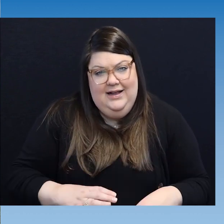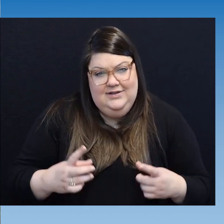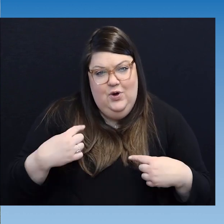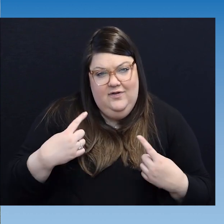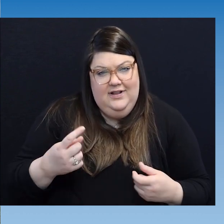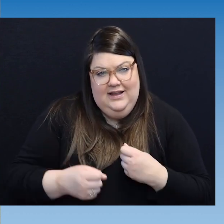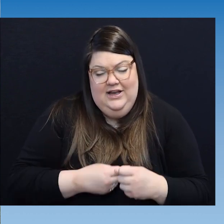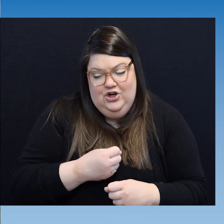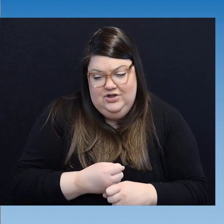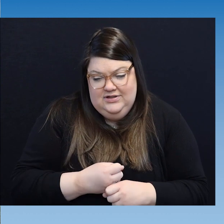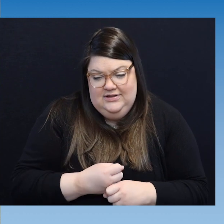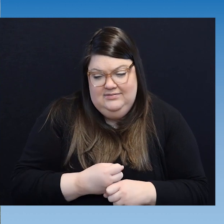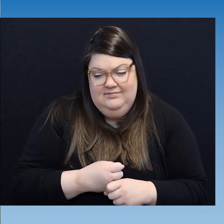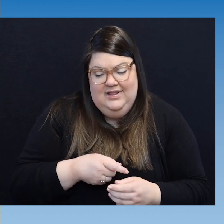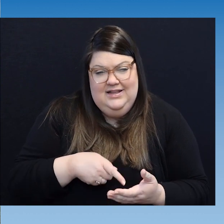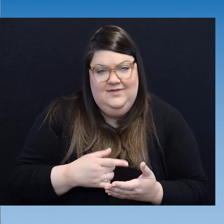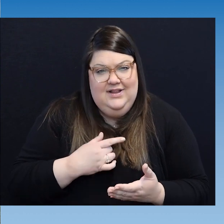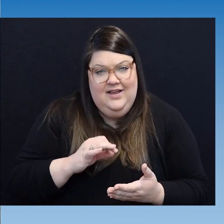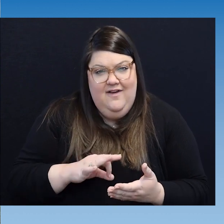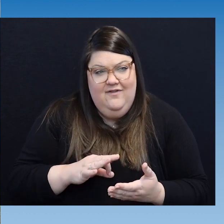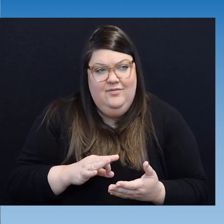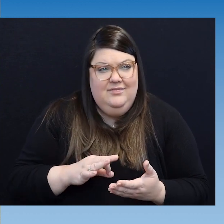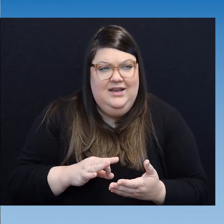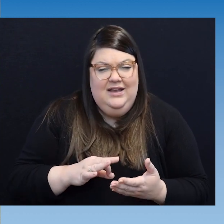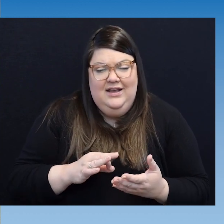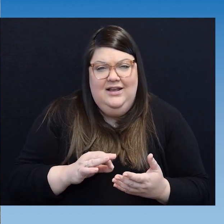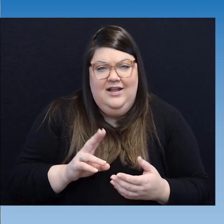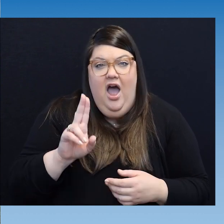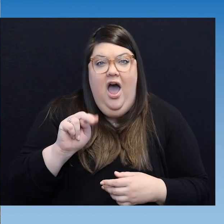over the years, sort of this notion of getting unstuck.